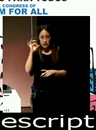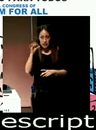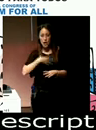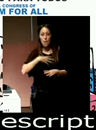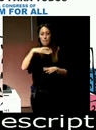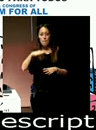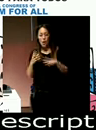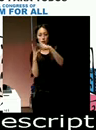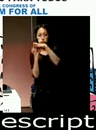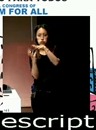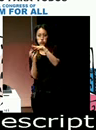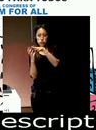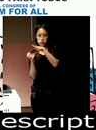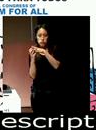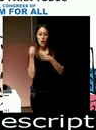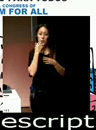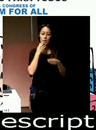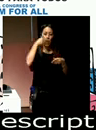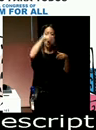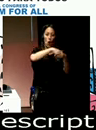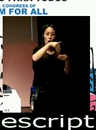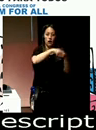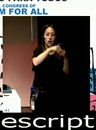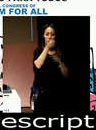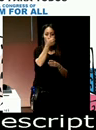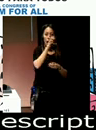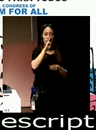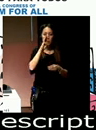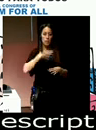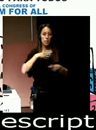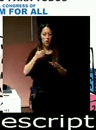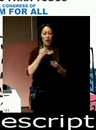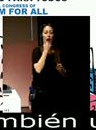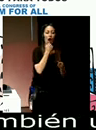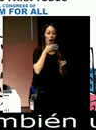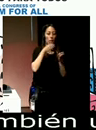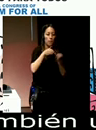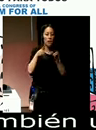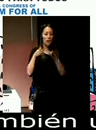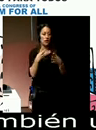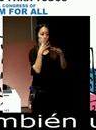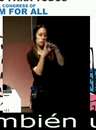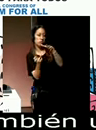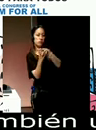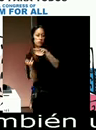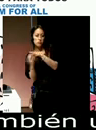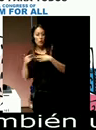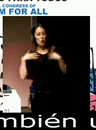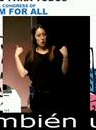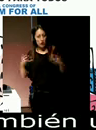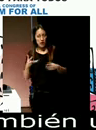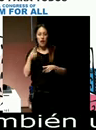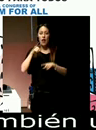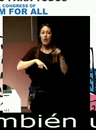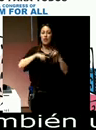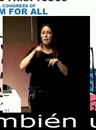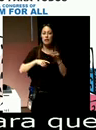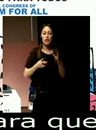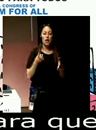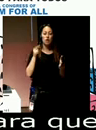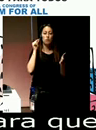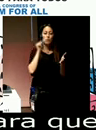NFC tags and QR codes in order to be able to download parts of the apps depending